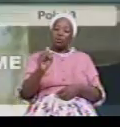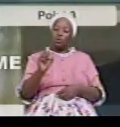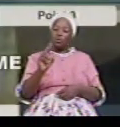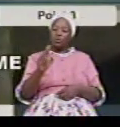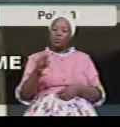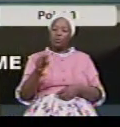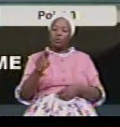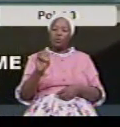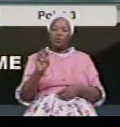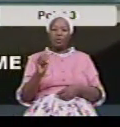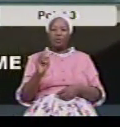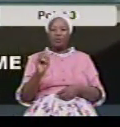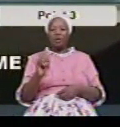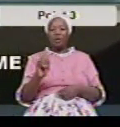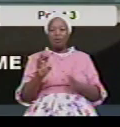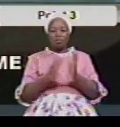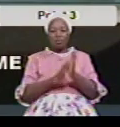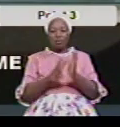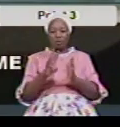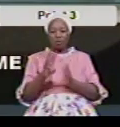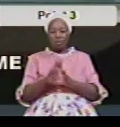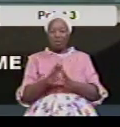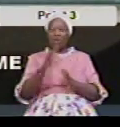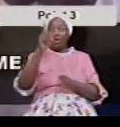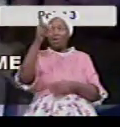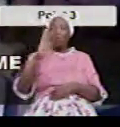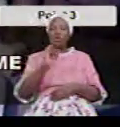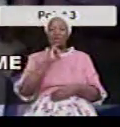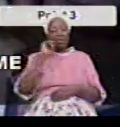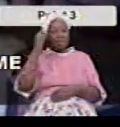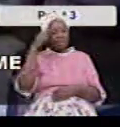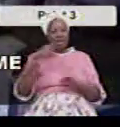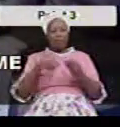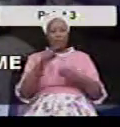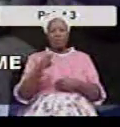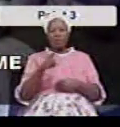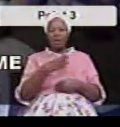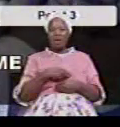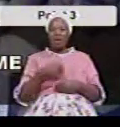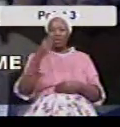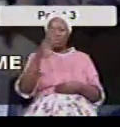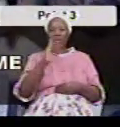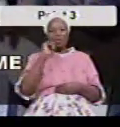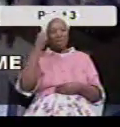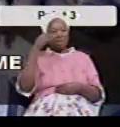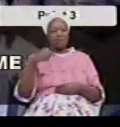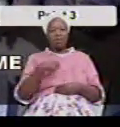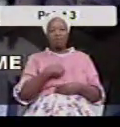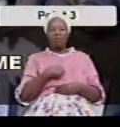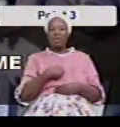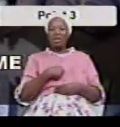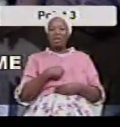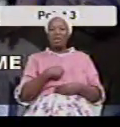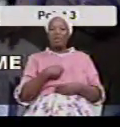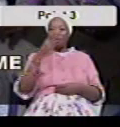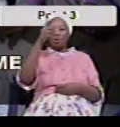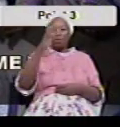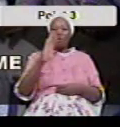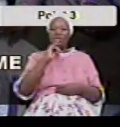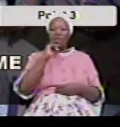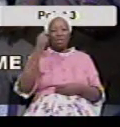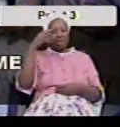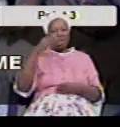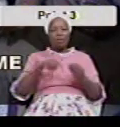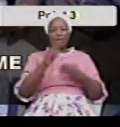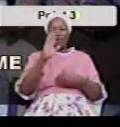thinking about you. God is thinking about me. God is thinking about your family. He